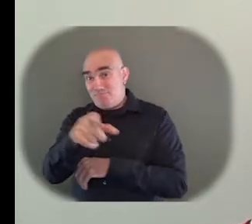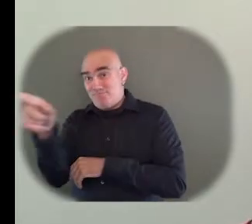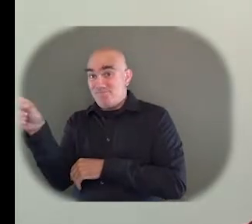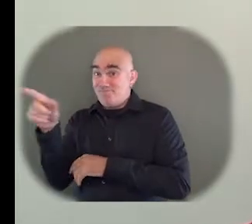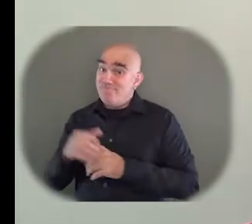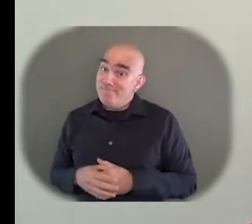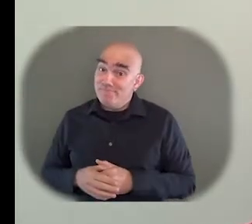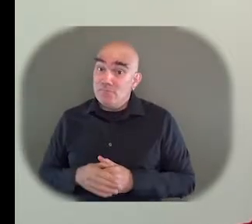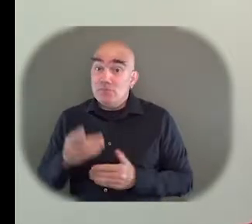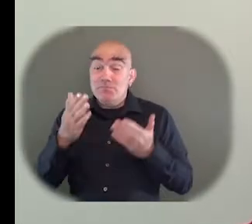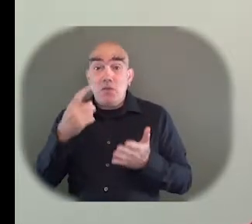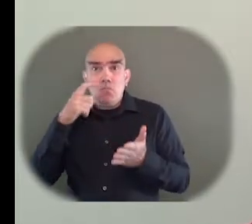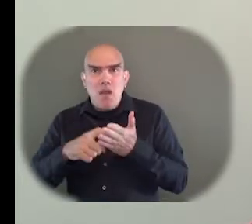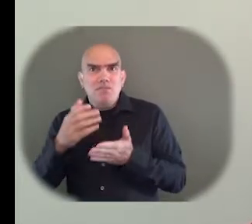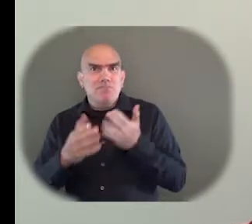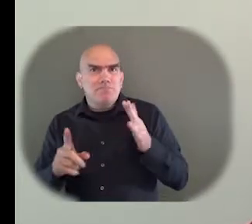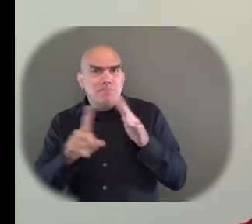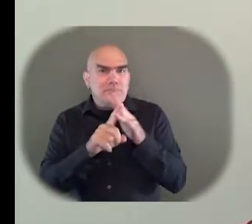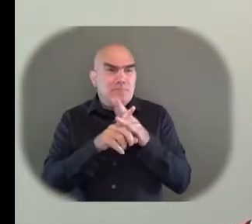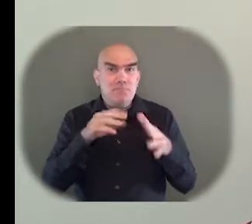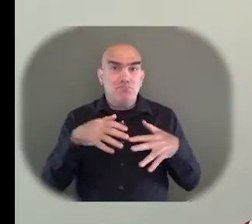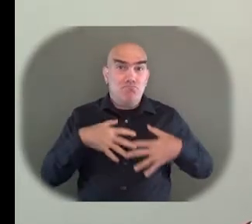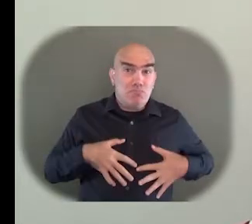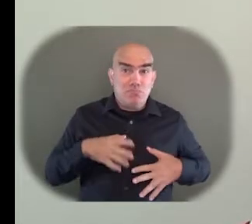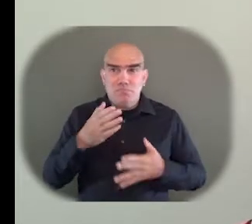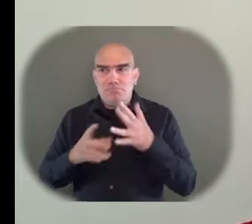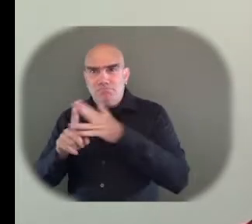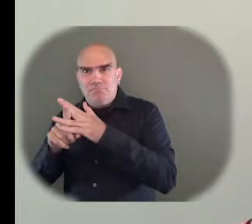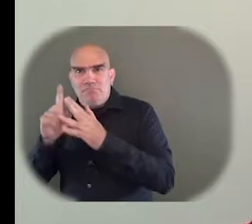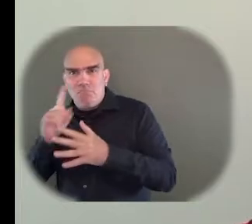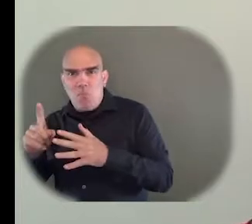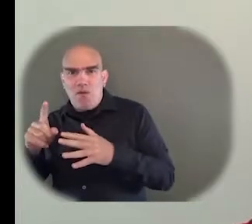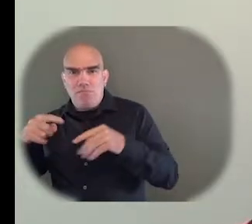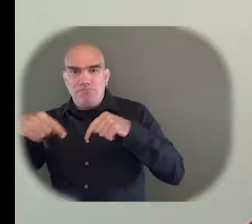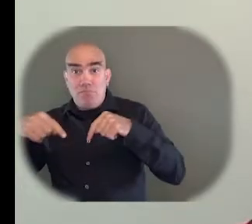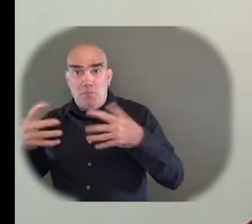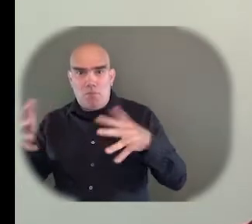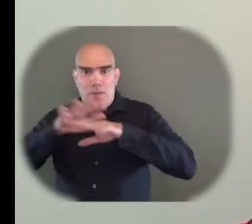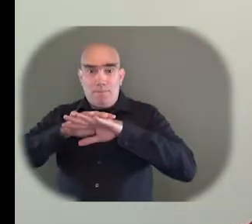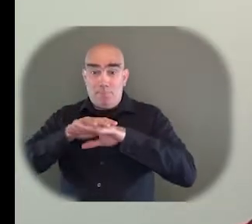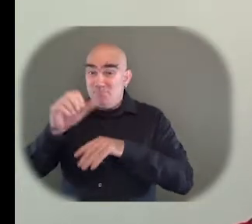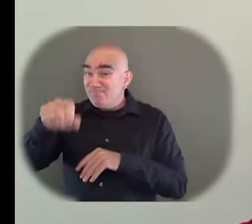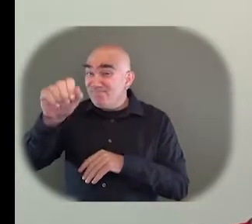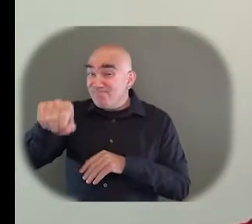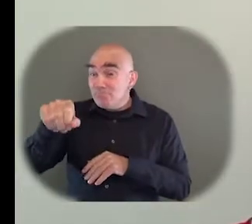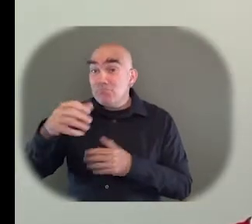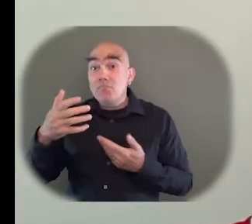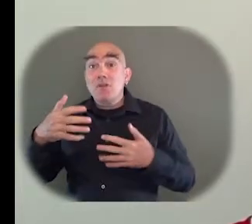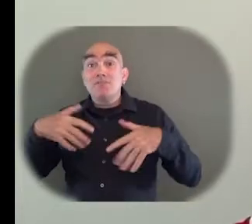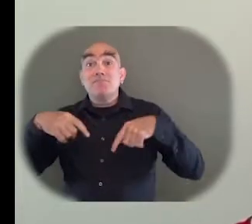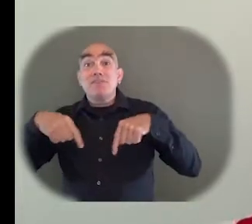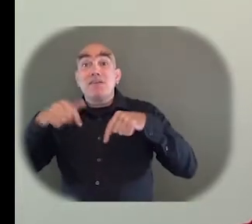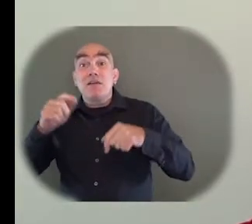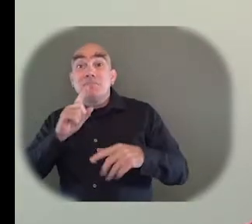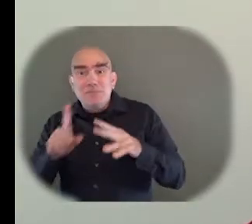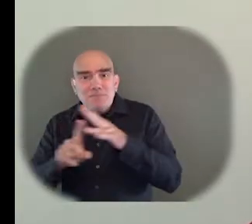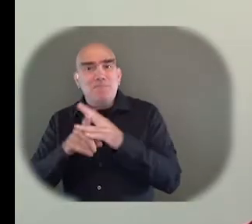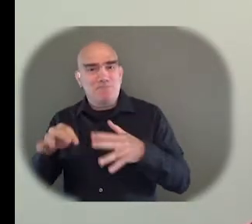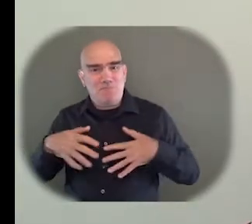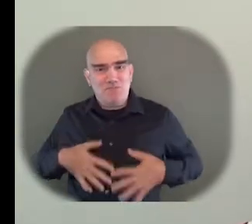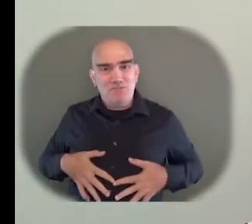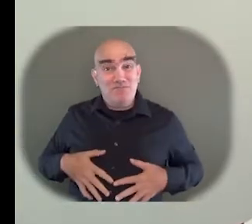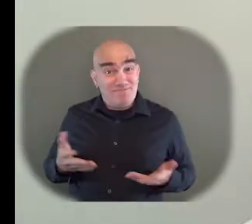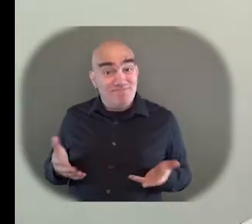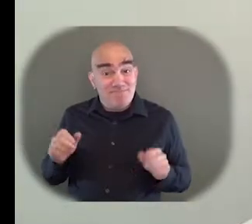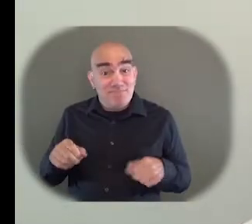that some of the symptoms of depression and anxiety overlap. Anxiety can even be a symptom of depression. This is because the two